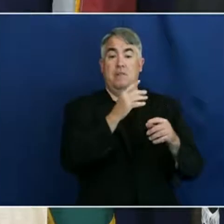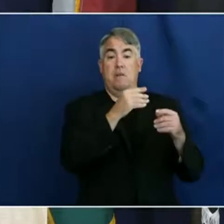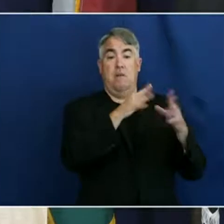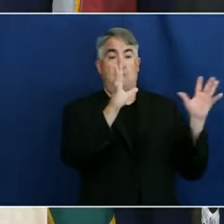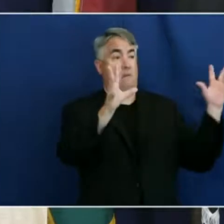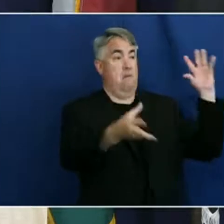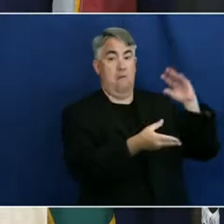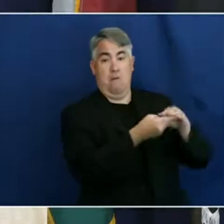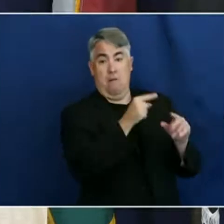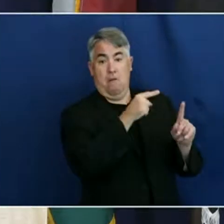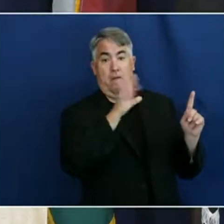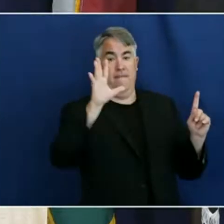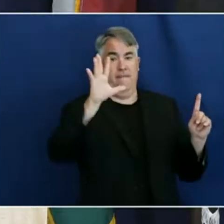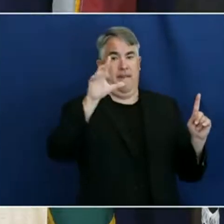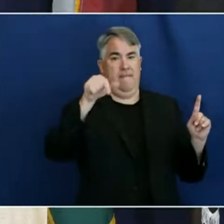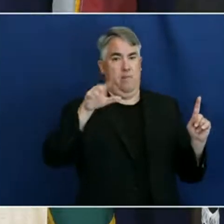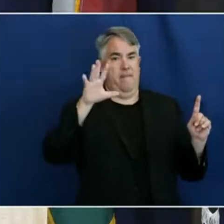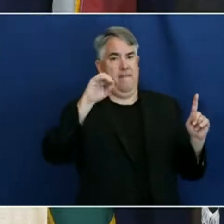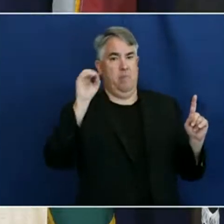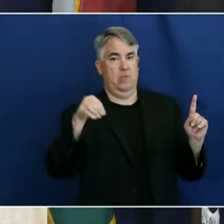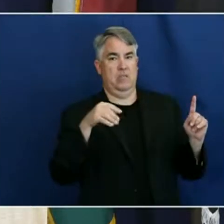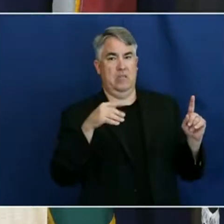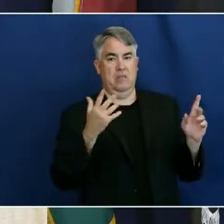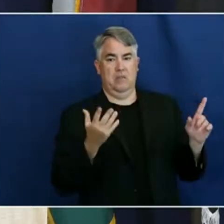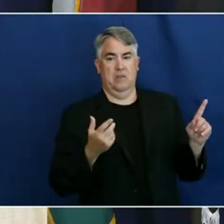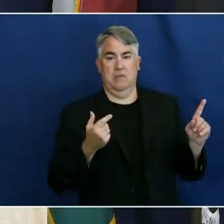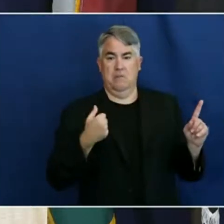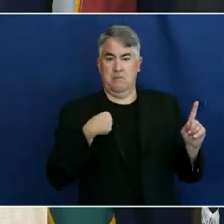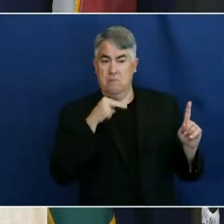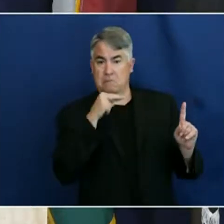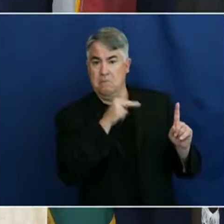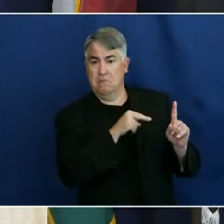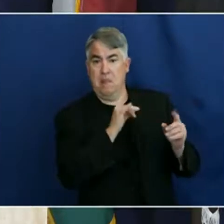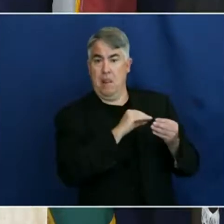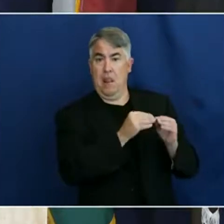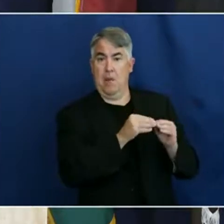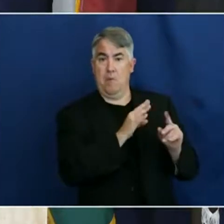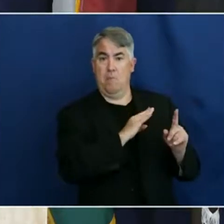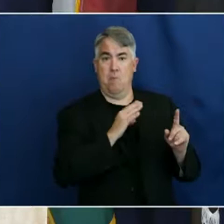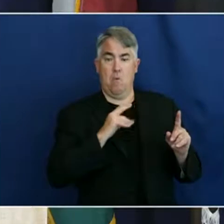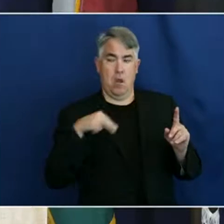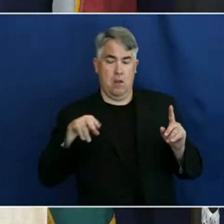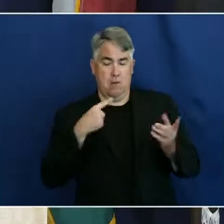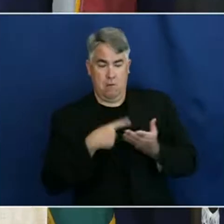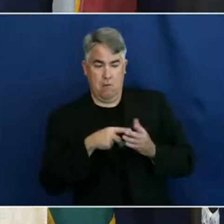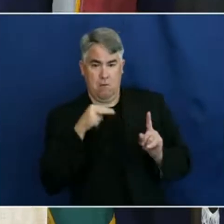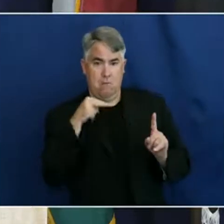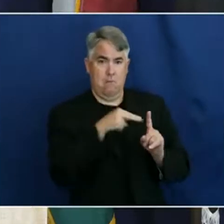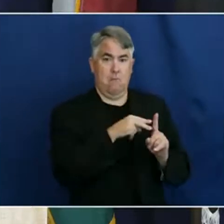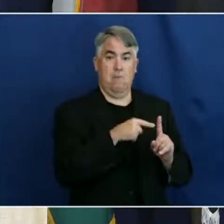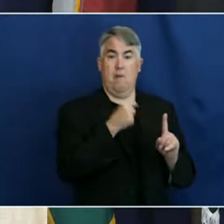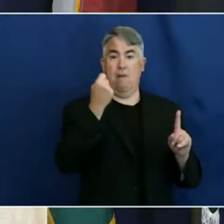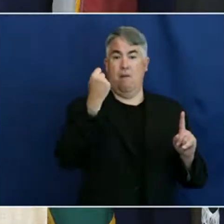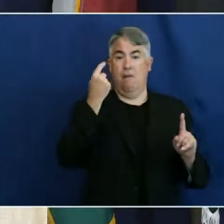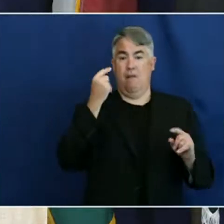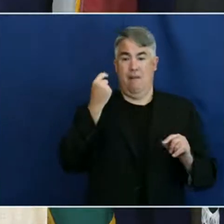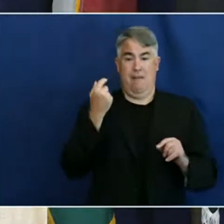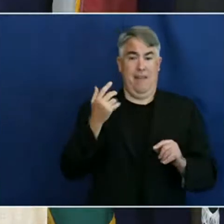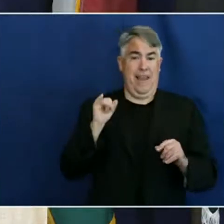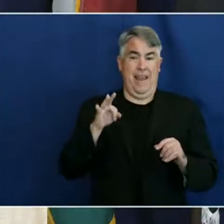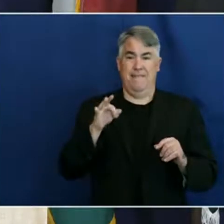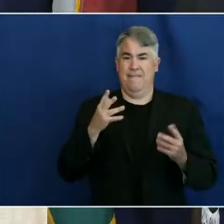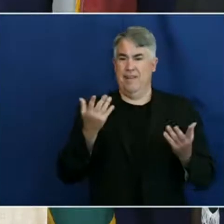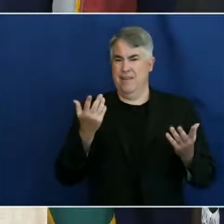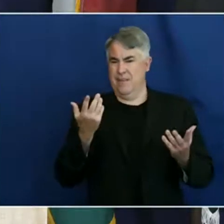it's 5.5%, I believe. I recall saying that in the board meeting today. But if you're looking at just in the